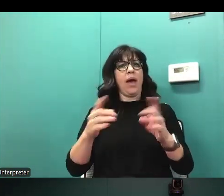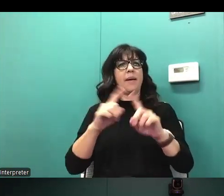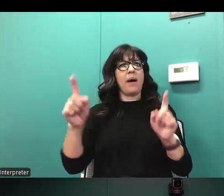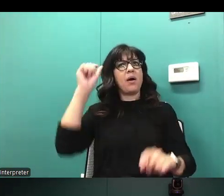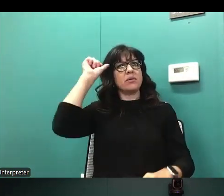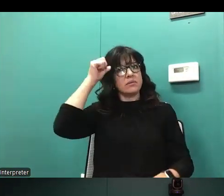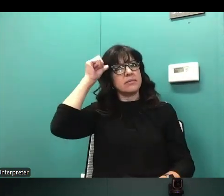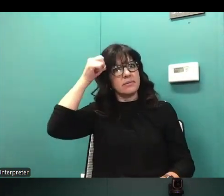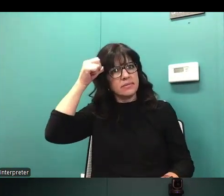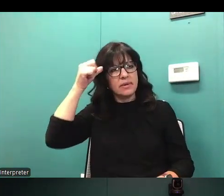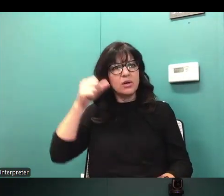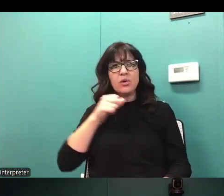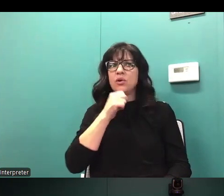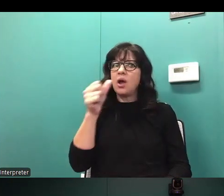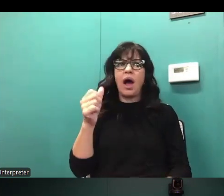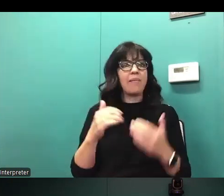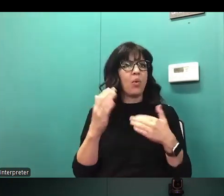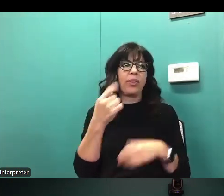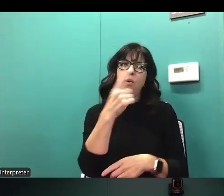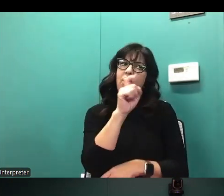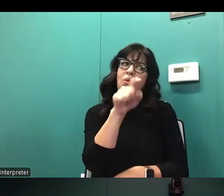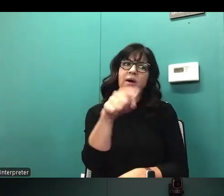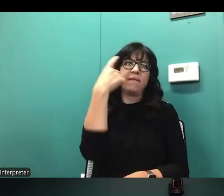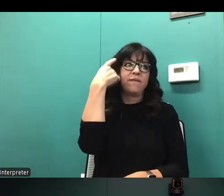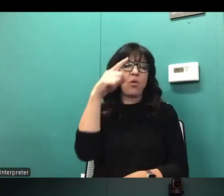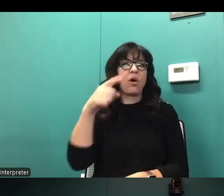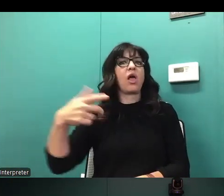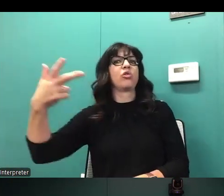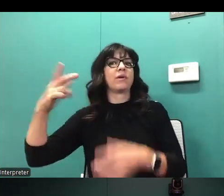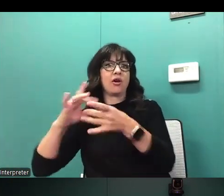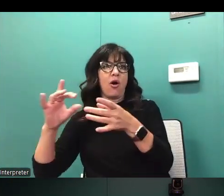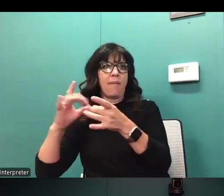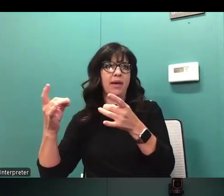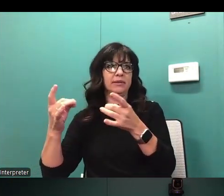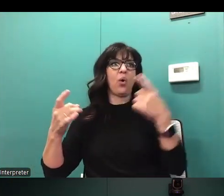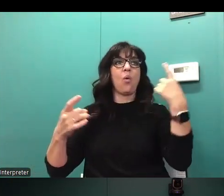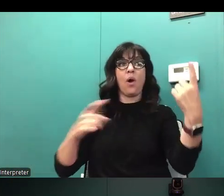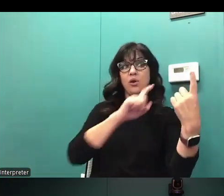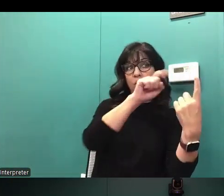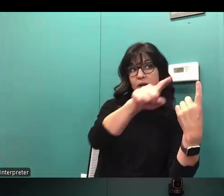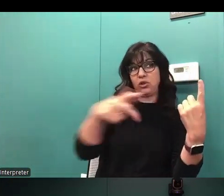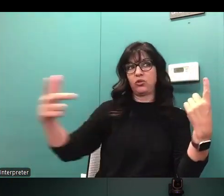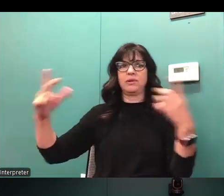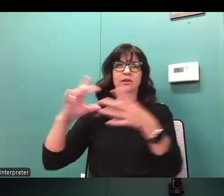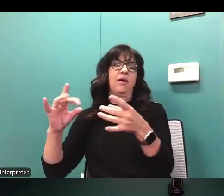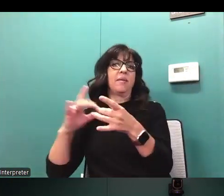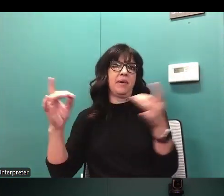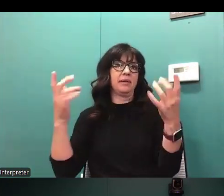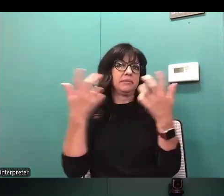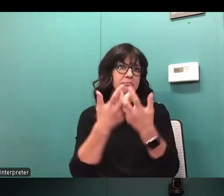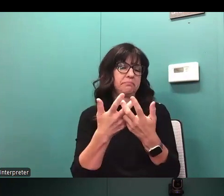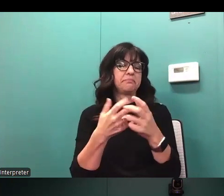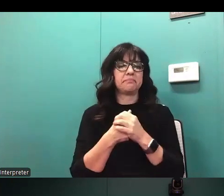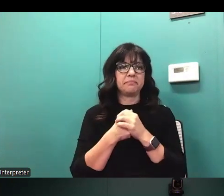like you should not have more than 1 question for every 3 comments coming from the clinician. So Heather just commented having 1 question for every